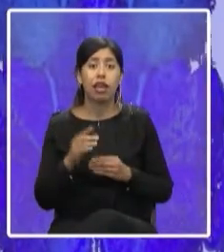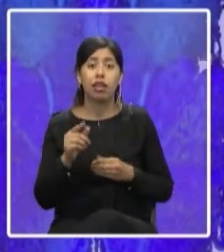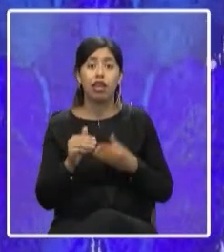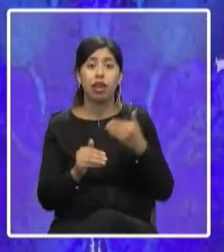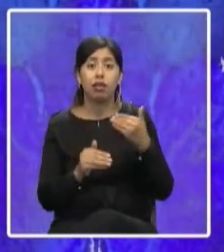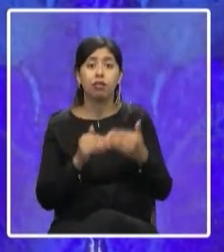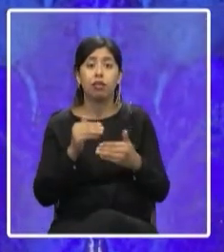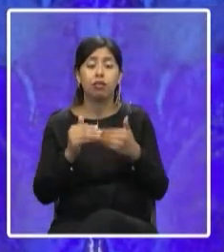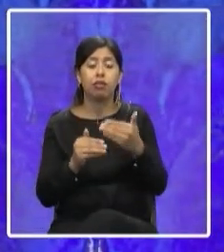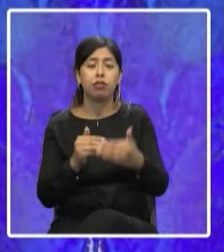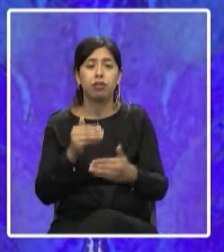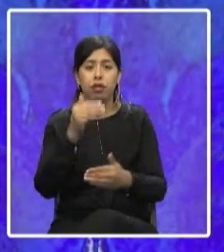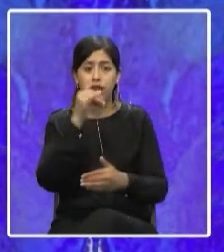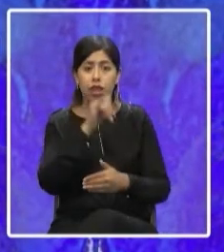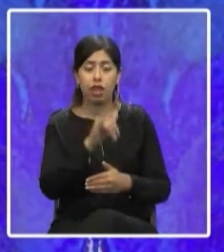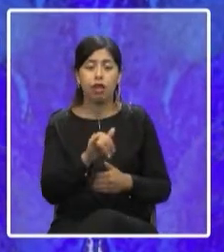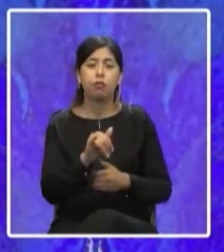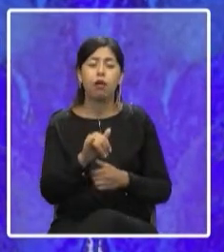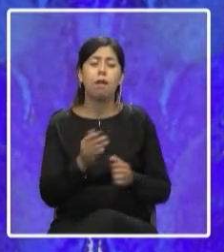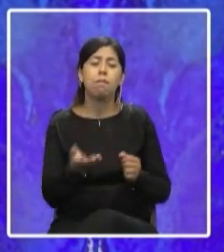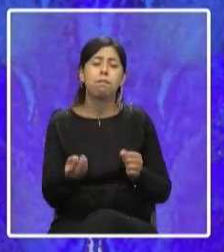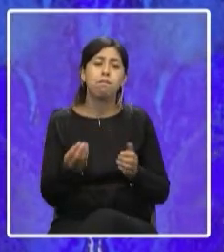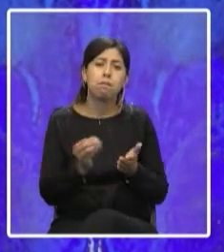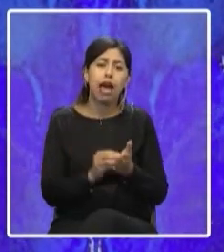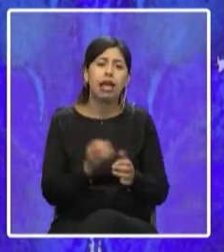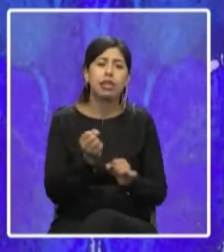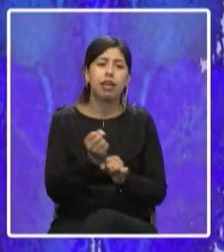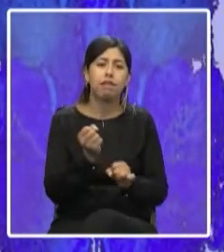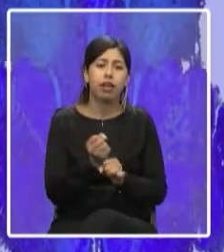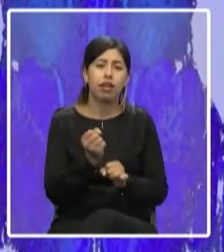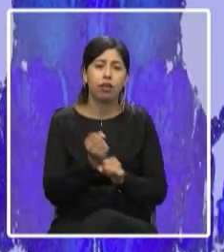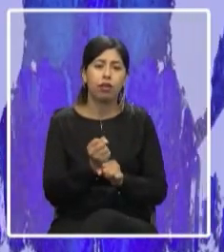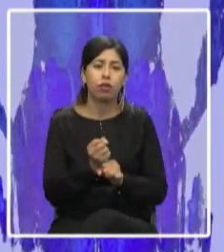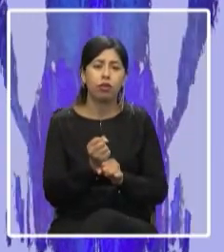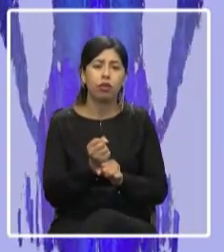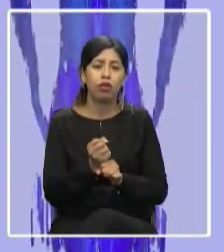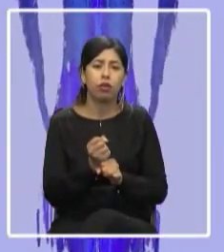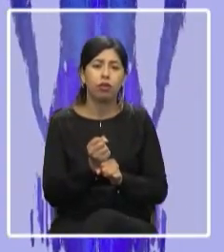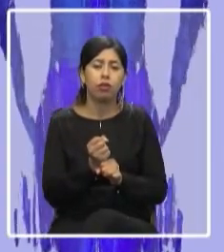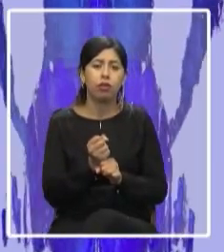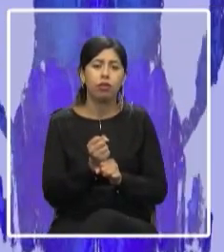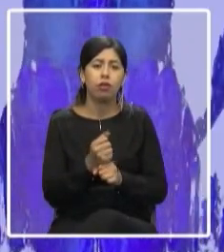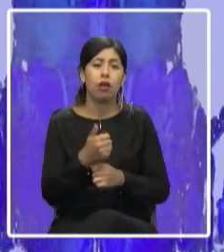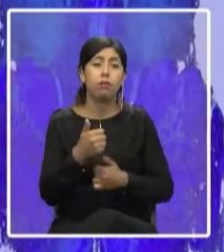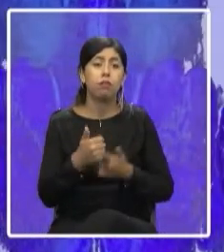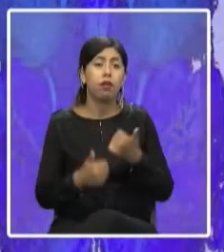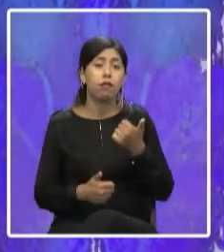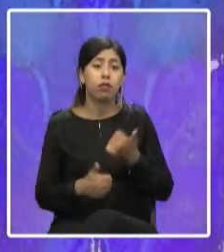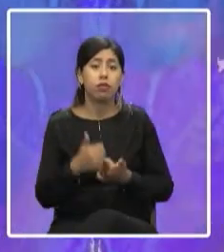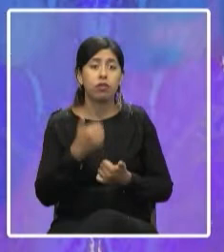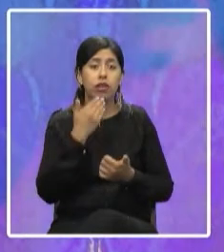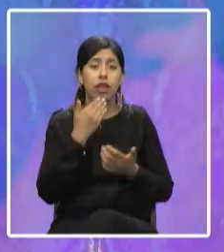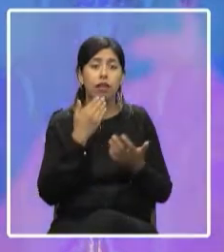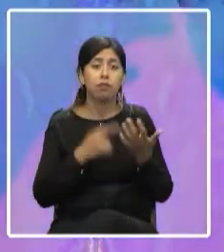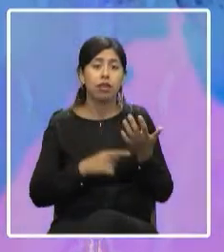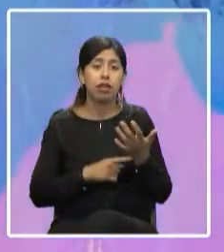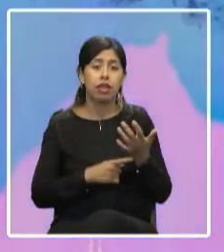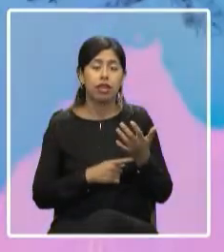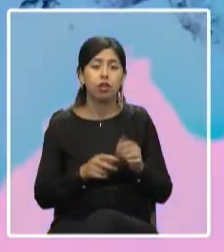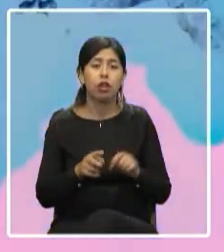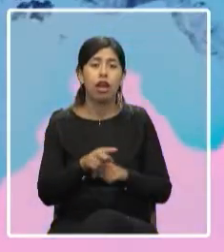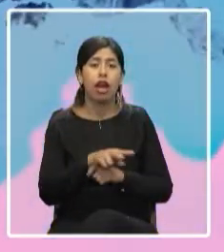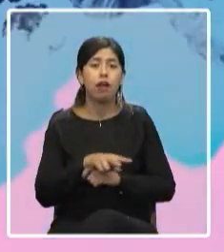professional, technical, and managerial work, health services work, and office work. And a lot of the traditional blue-collar work has been